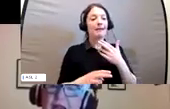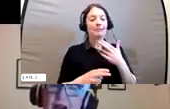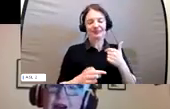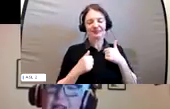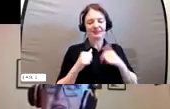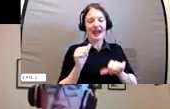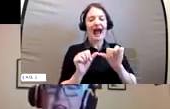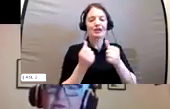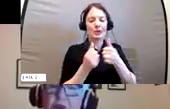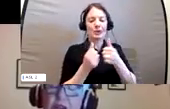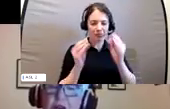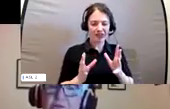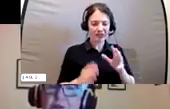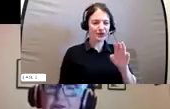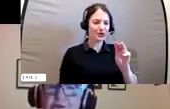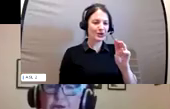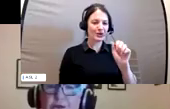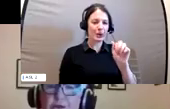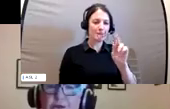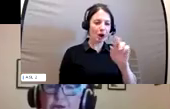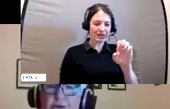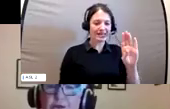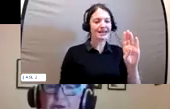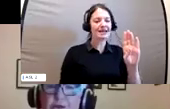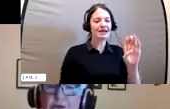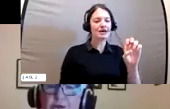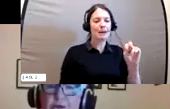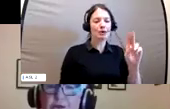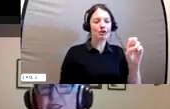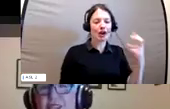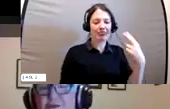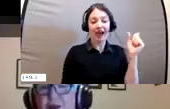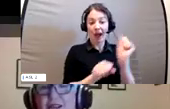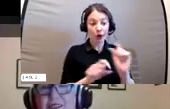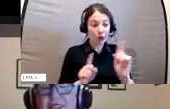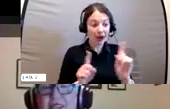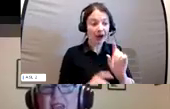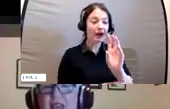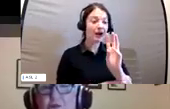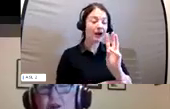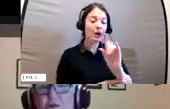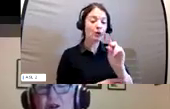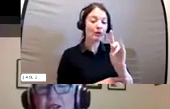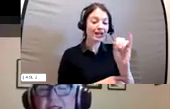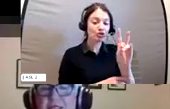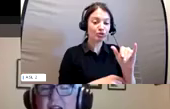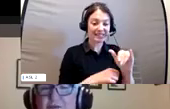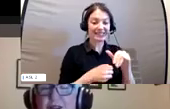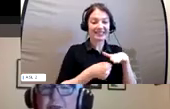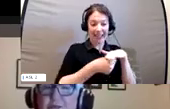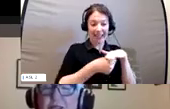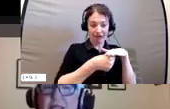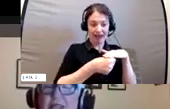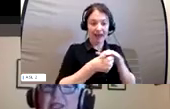Bernoth. I live and work on beautiful Wiradjuri country in Wagga Wagga, New South Wales, and Wagga Wagga